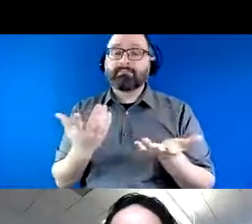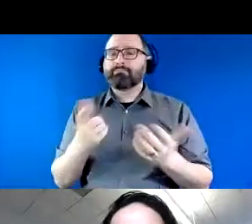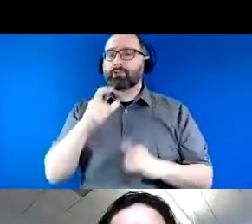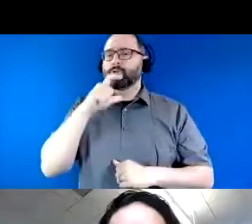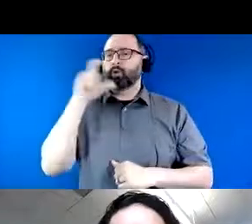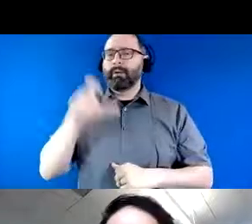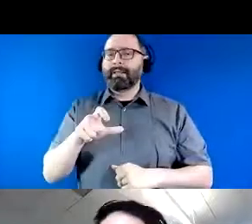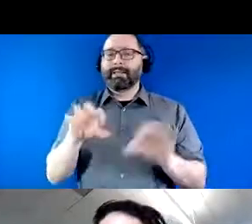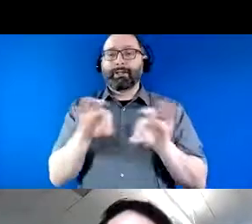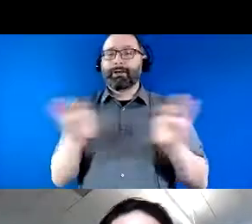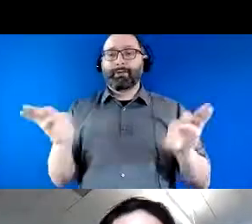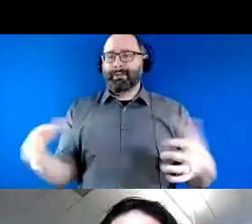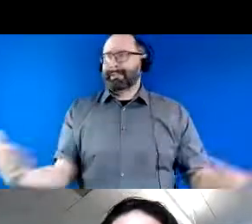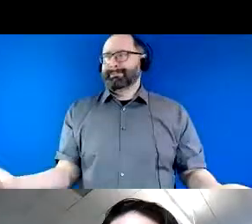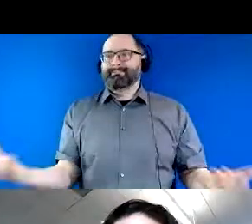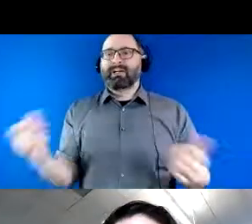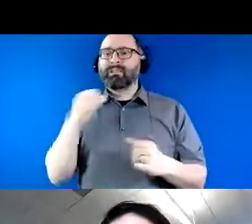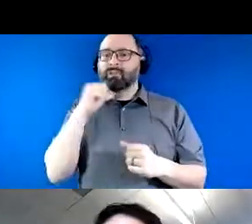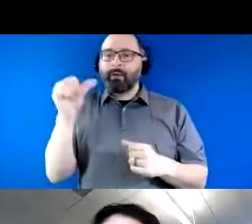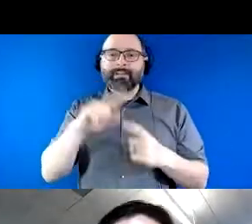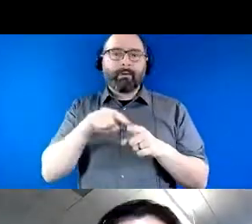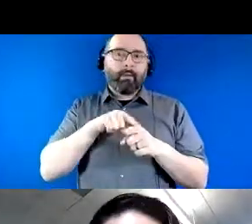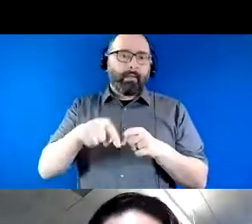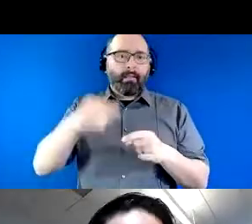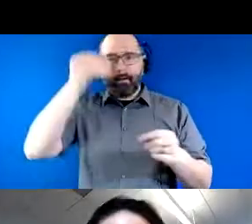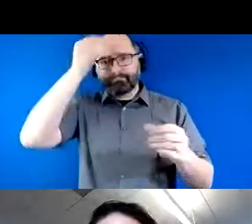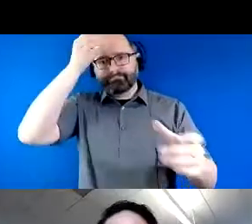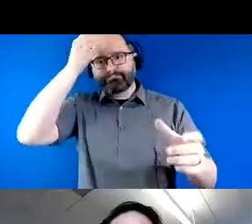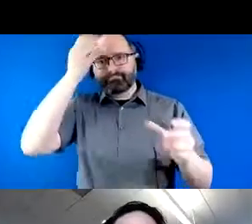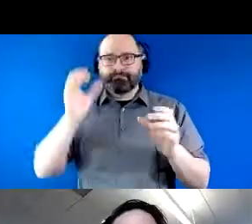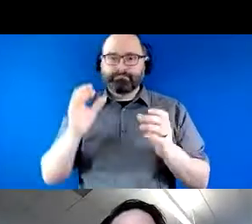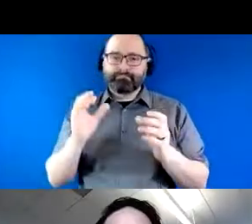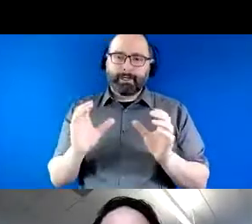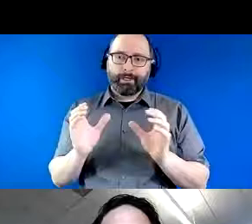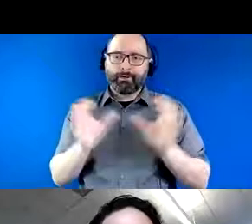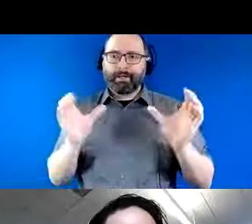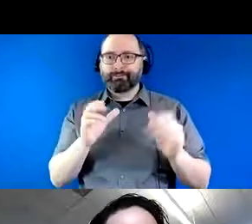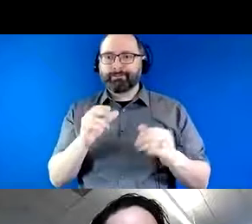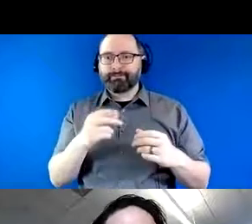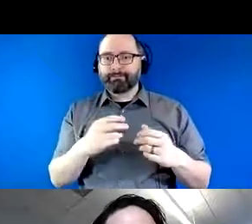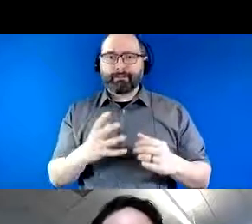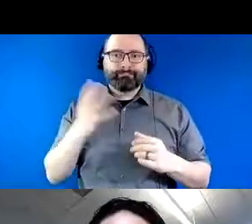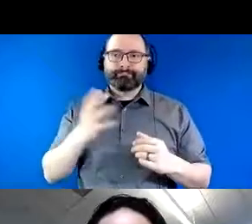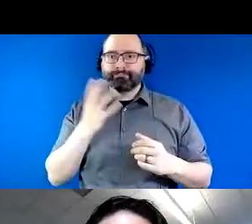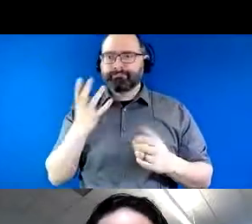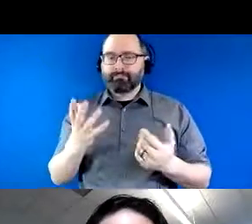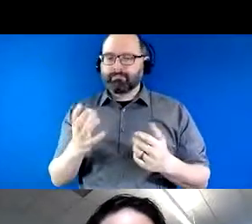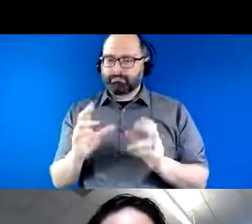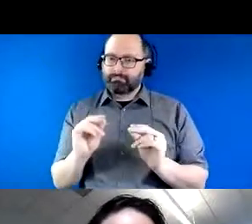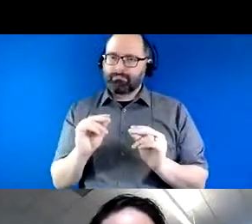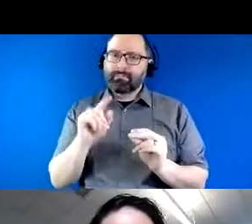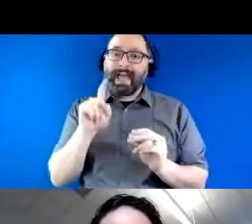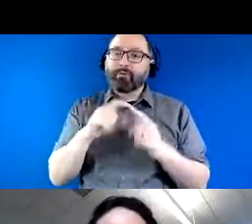a degree. You don't need particular credentials to do it. You just need to care about